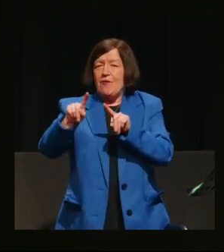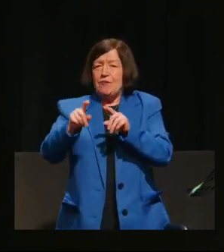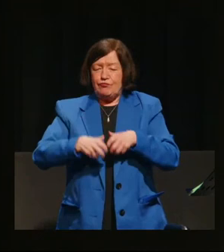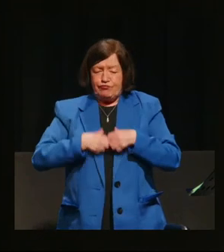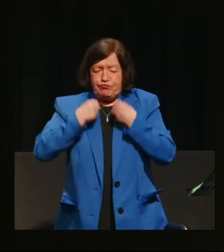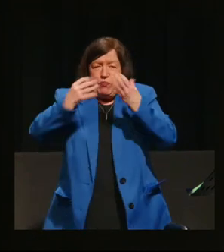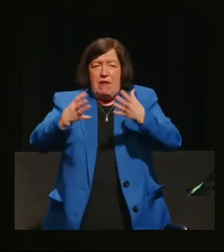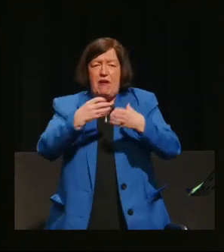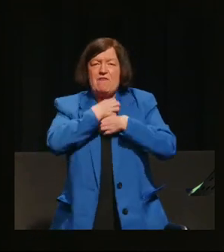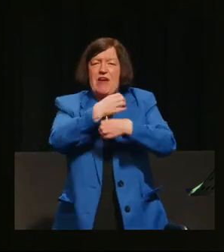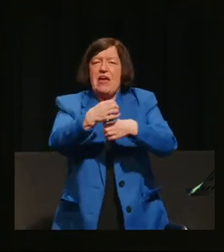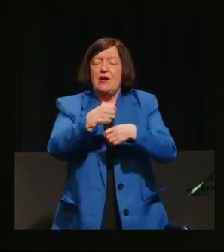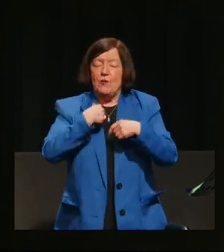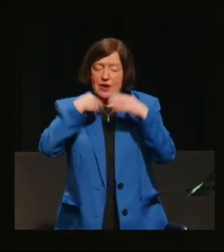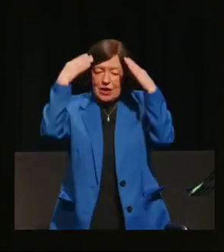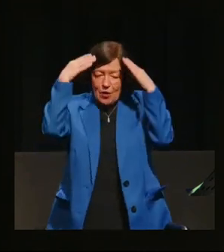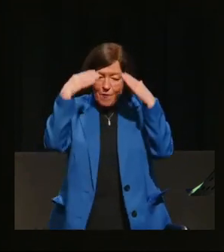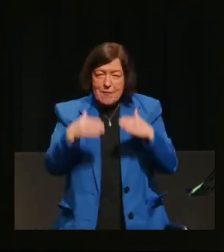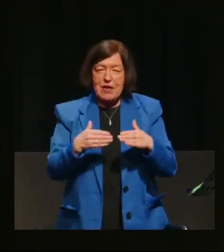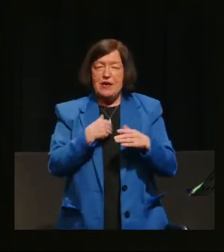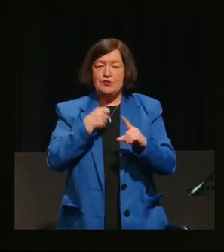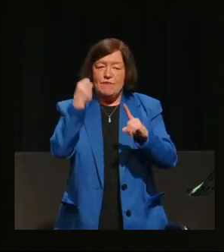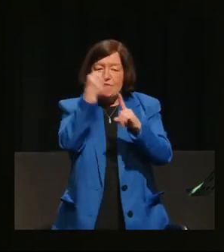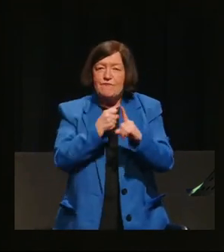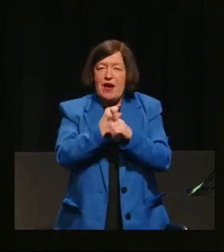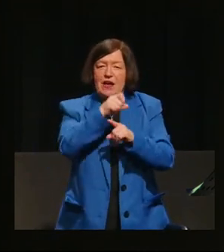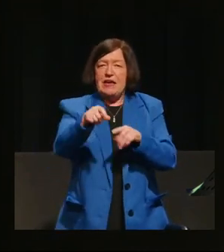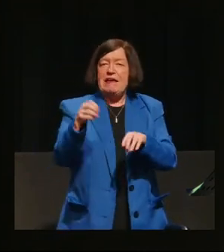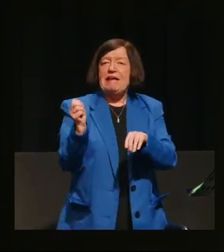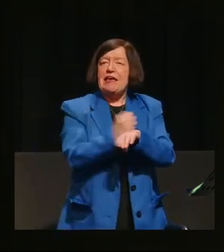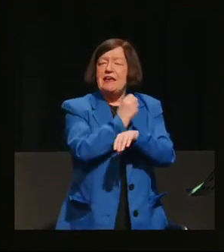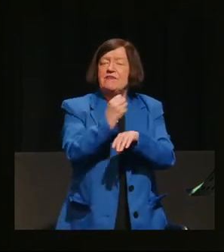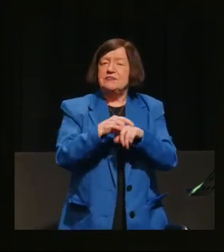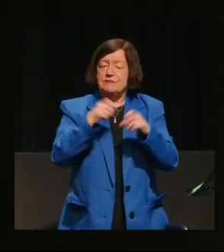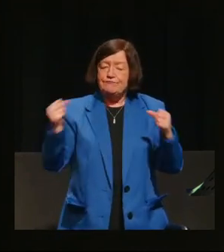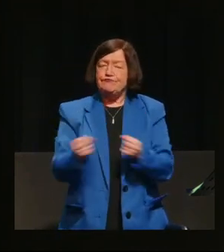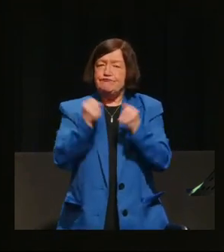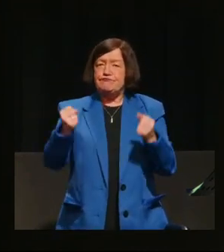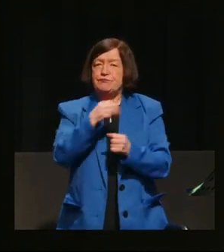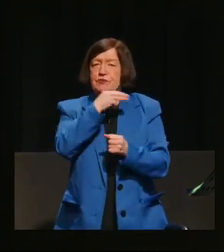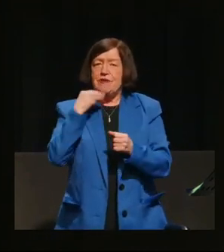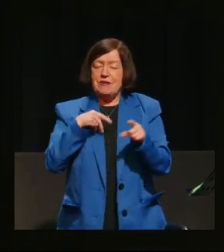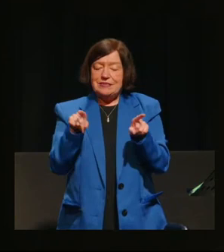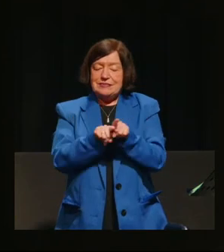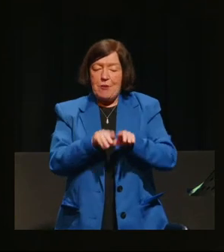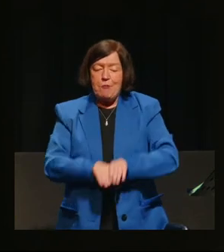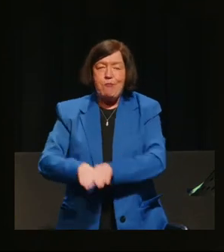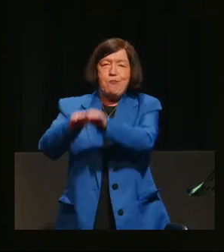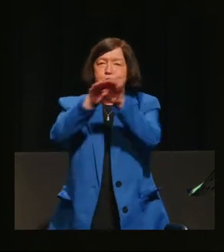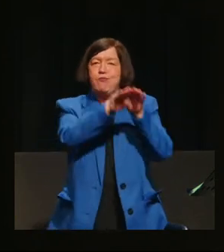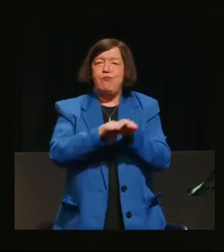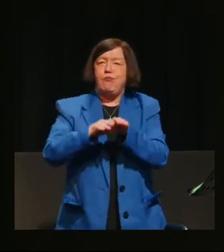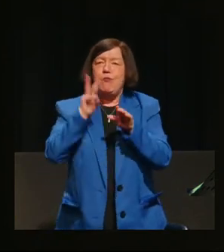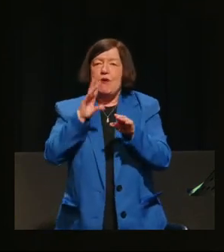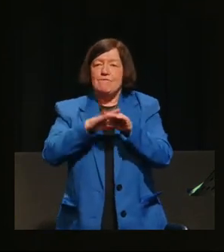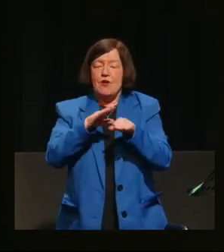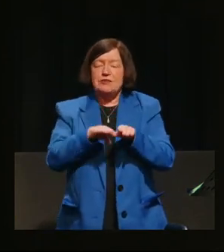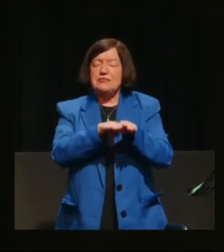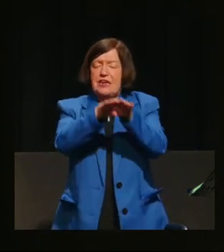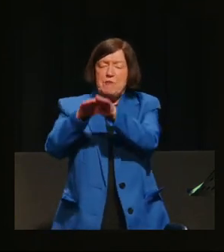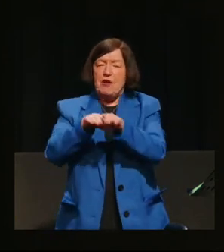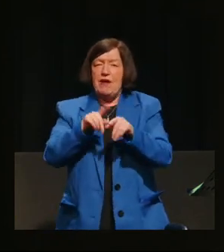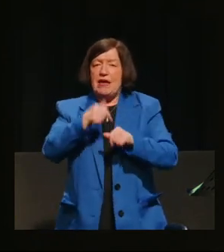hatred, we commit to fight against these evils and reaffirm our common aspiration for a democratic